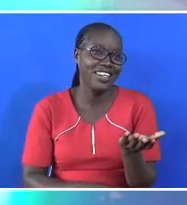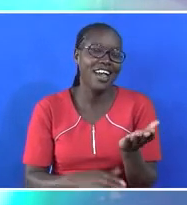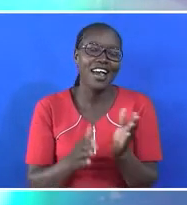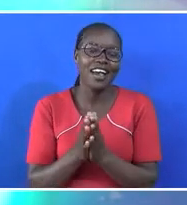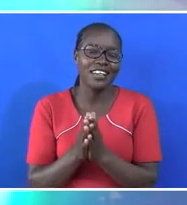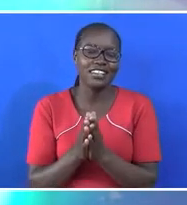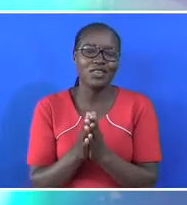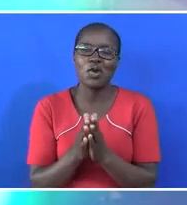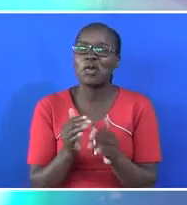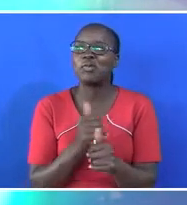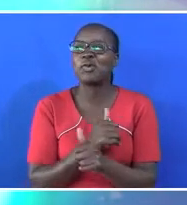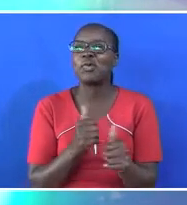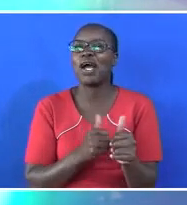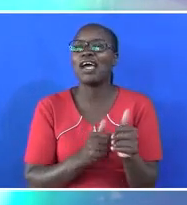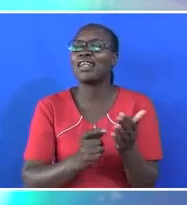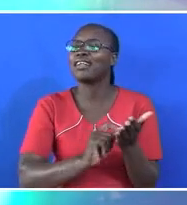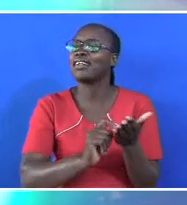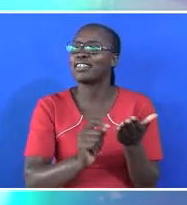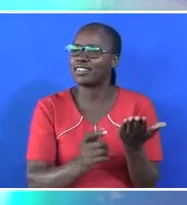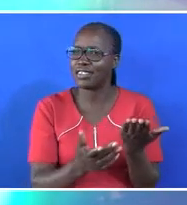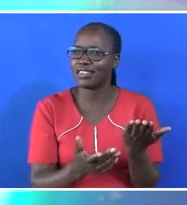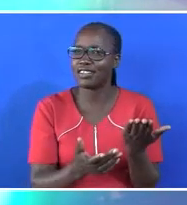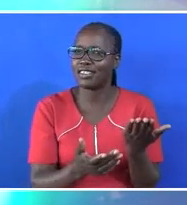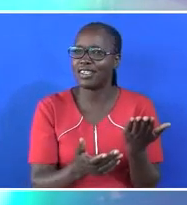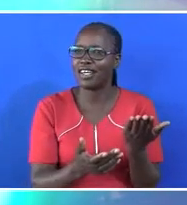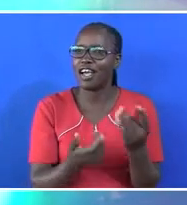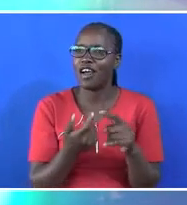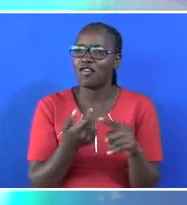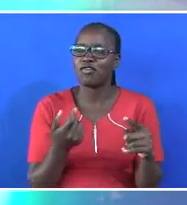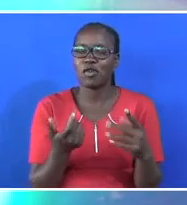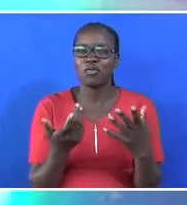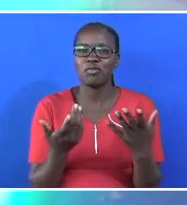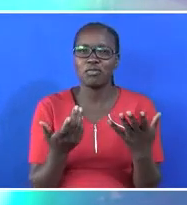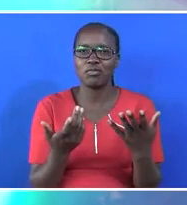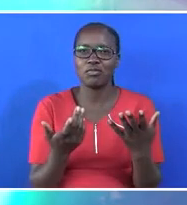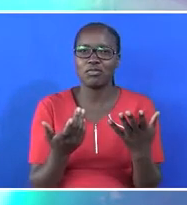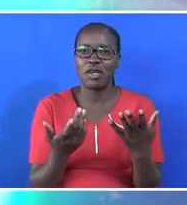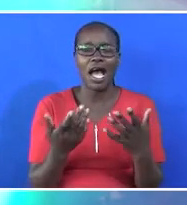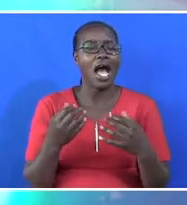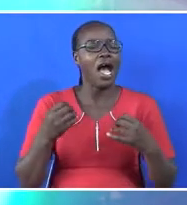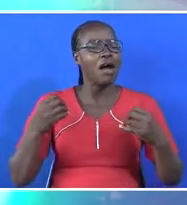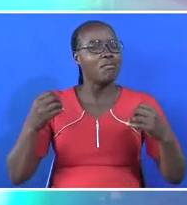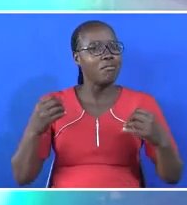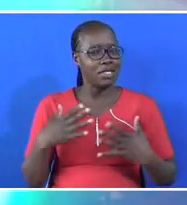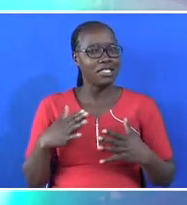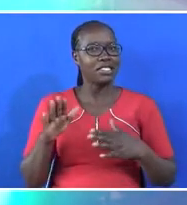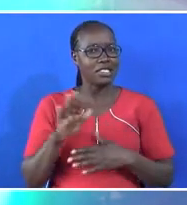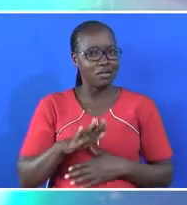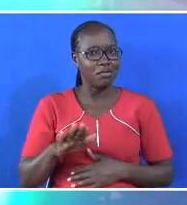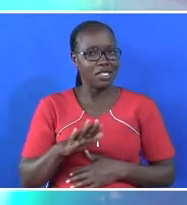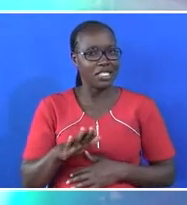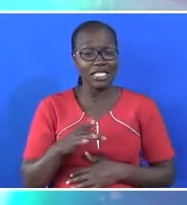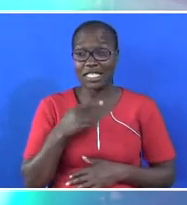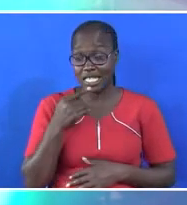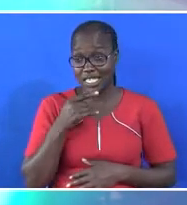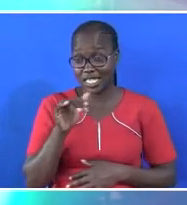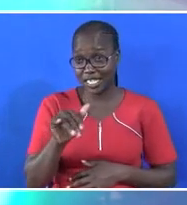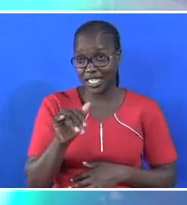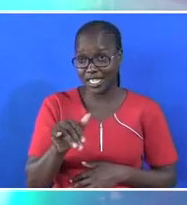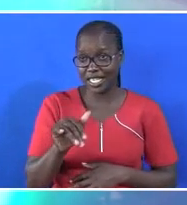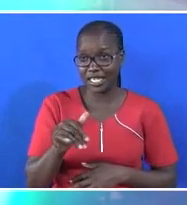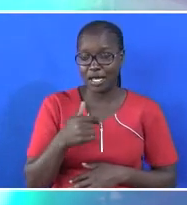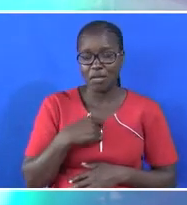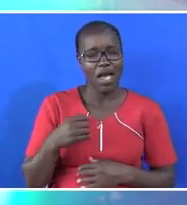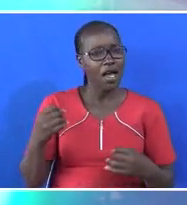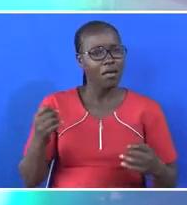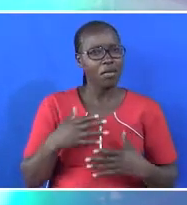be well documented. I have come from amazing places. Now I want to say that I'm